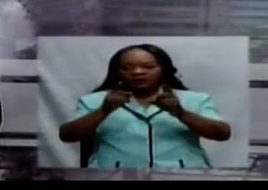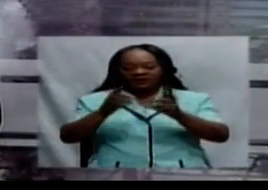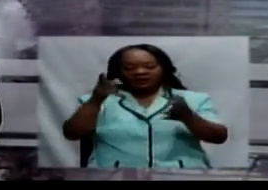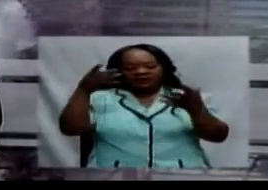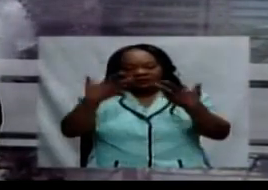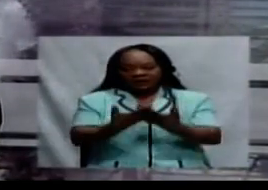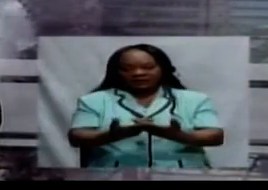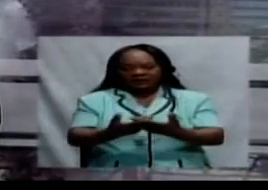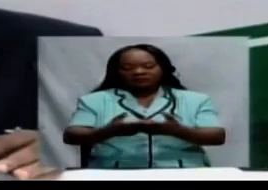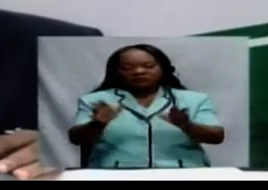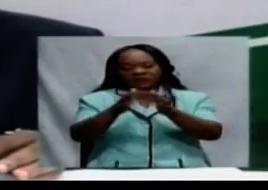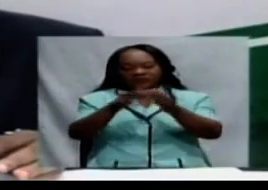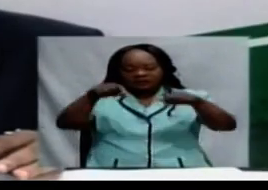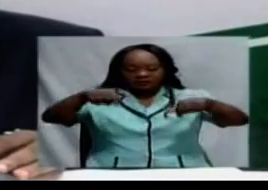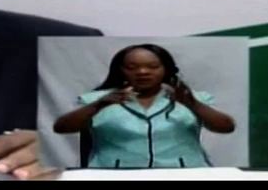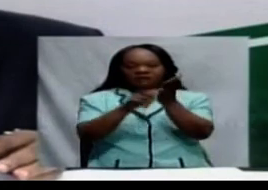Lusaka.